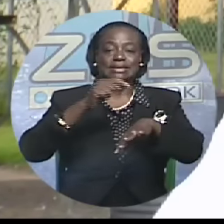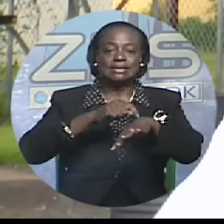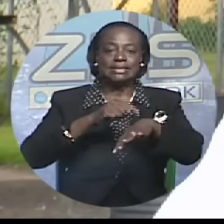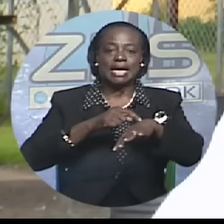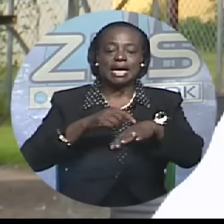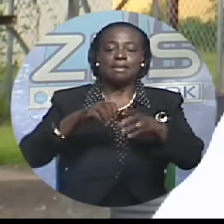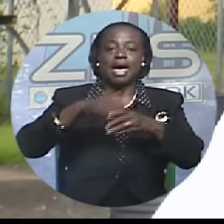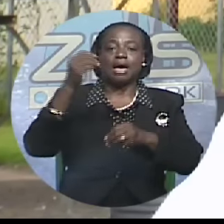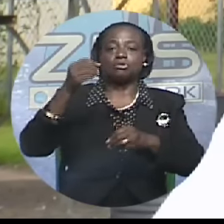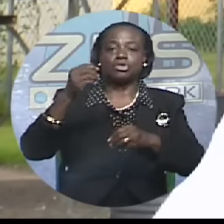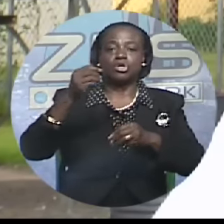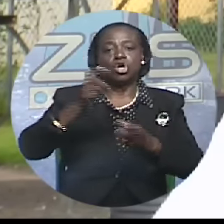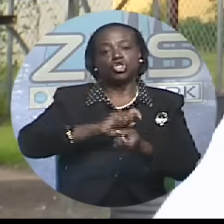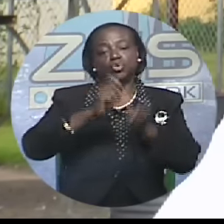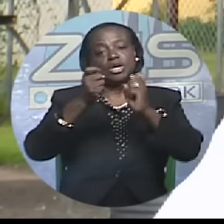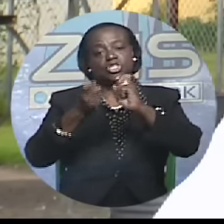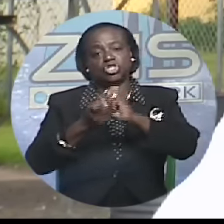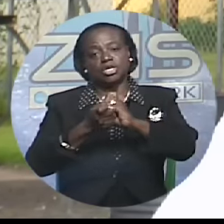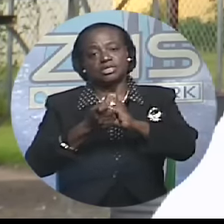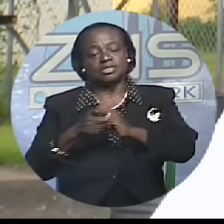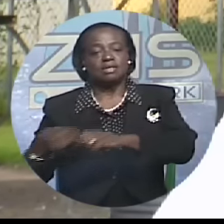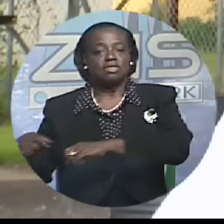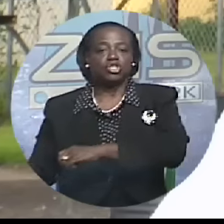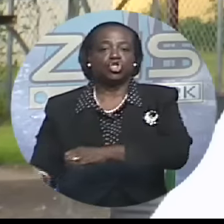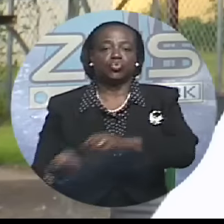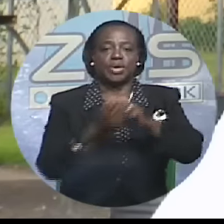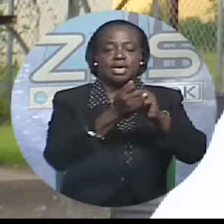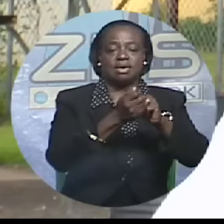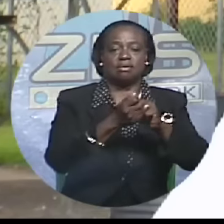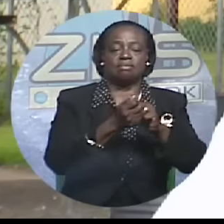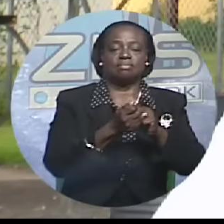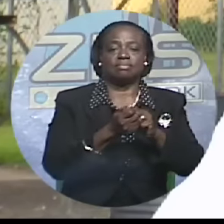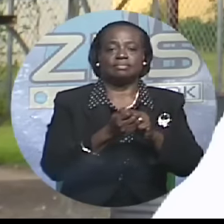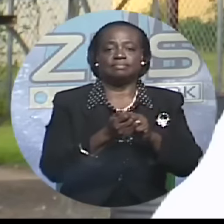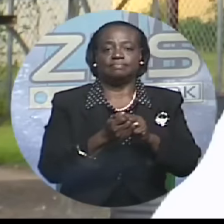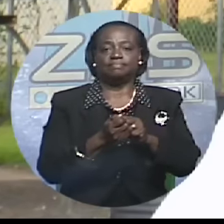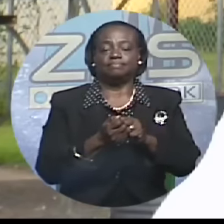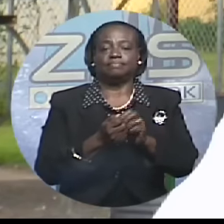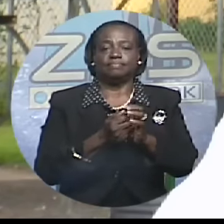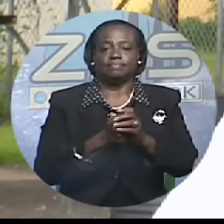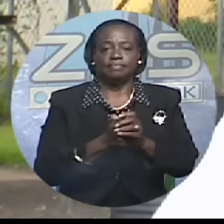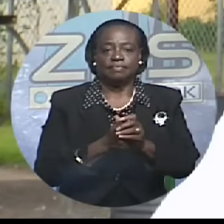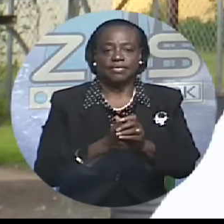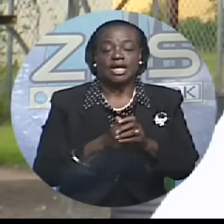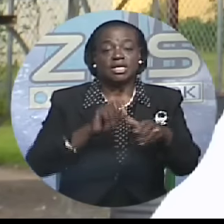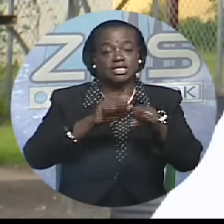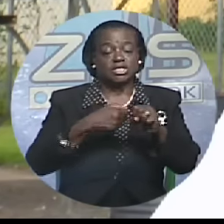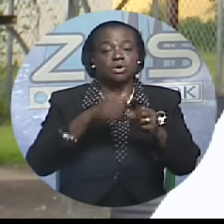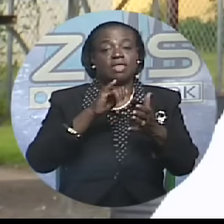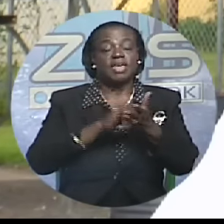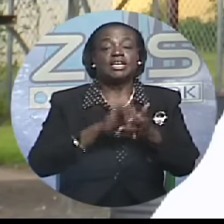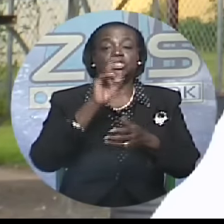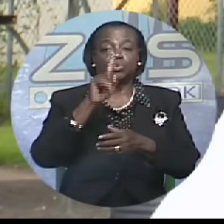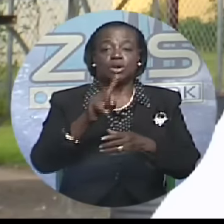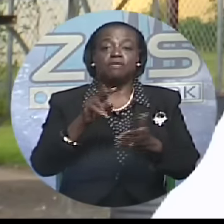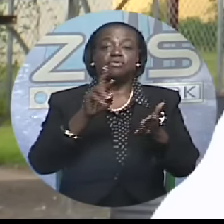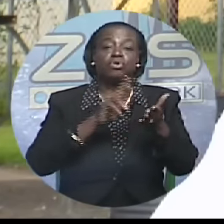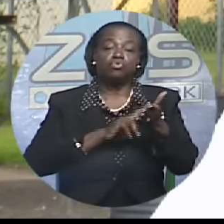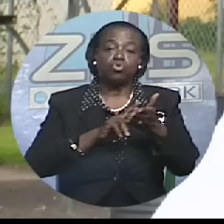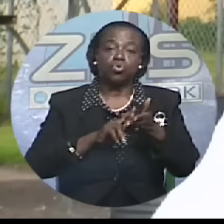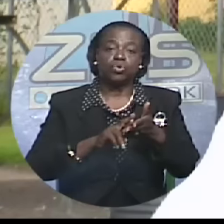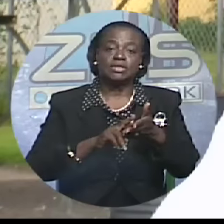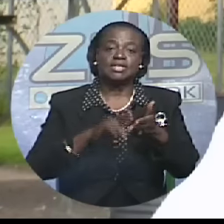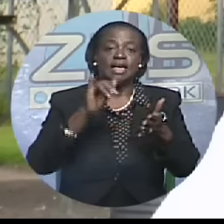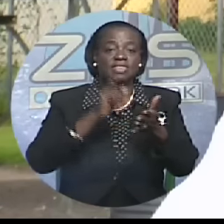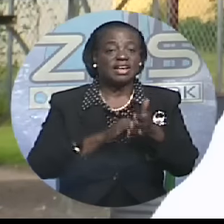adjust yourself, and so forth, or disagreeing with a call, a lot of players just move out of the batter's box. And so that is one of the rules that has